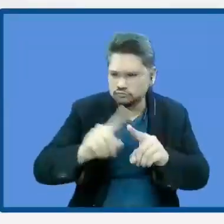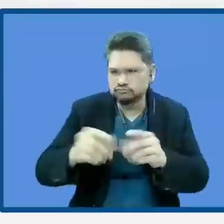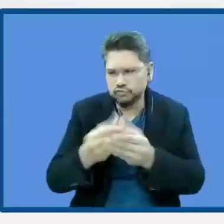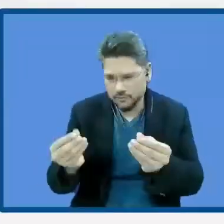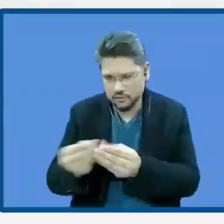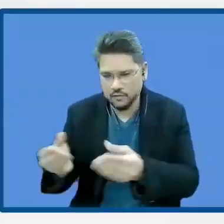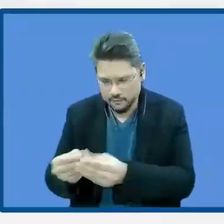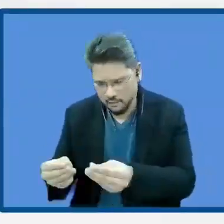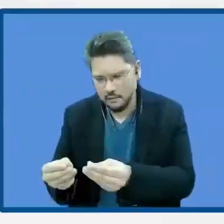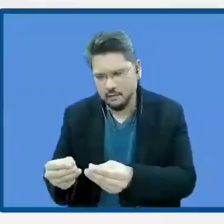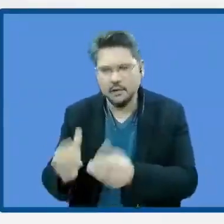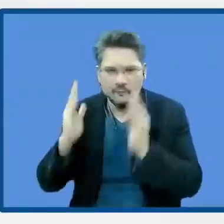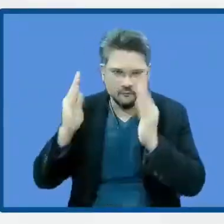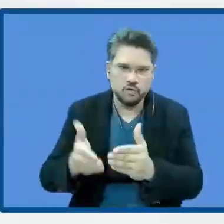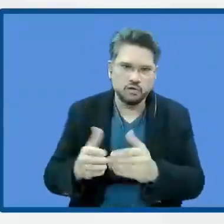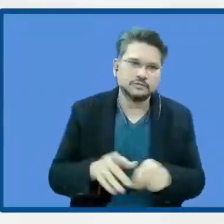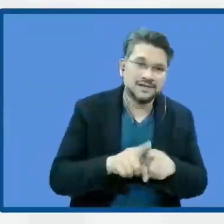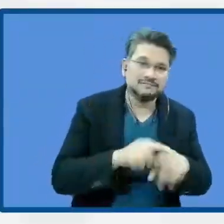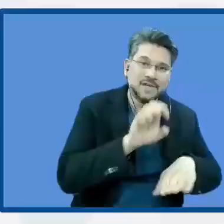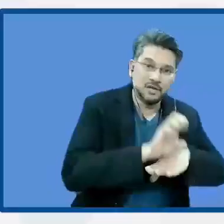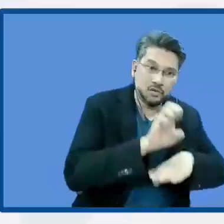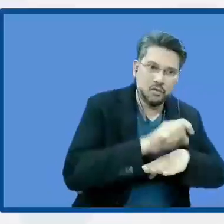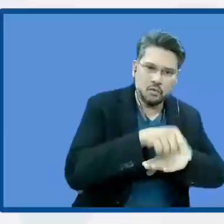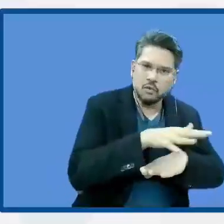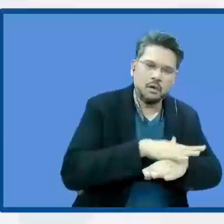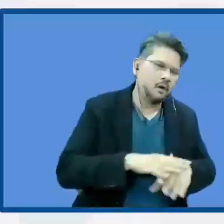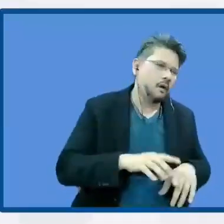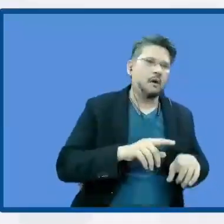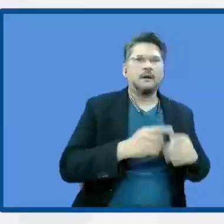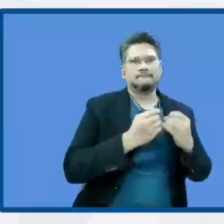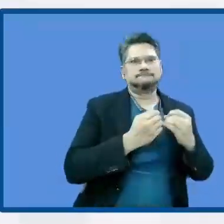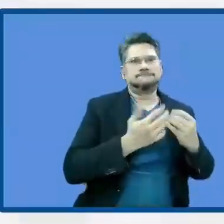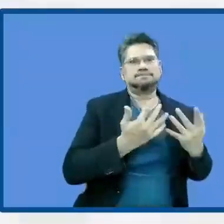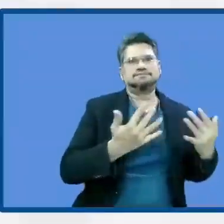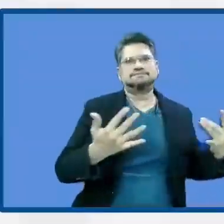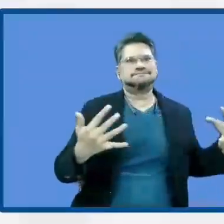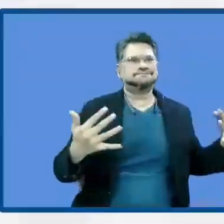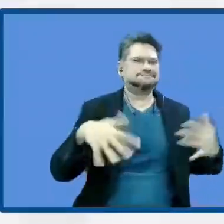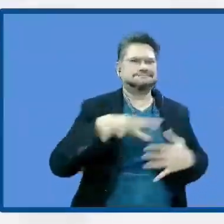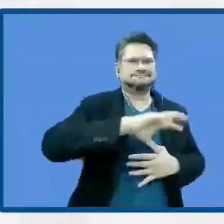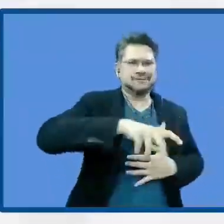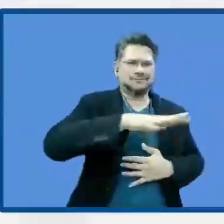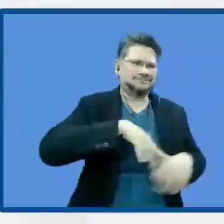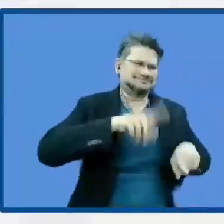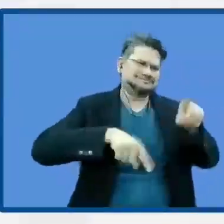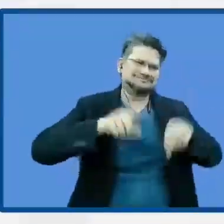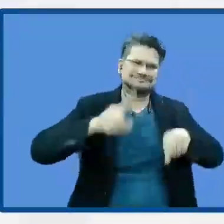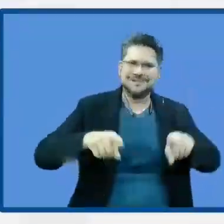territories. Ecuador is a very diverse country, thus the needs are also diverse and the